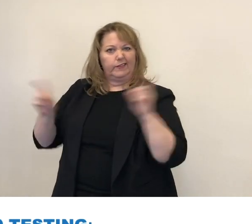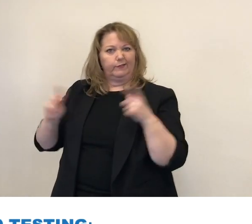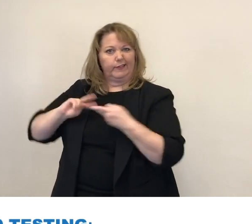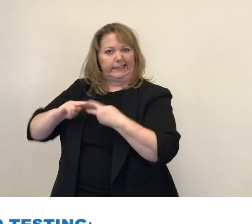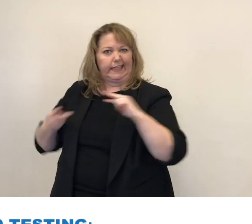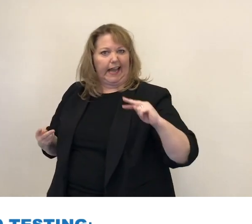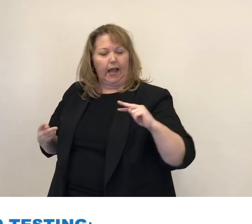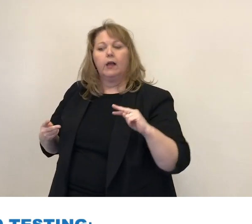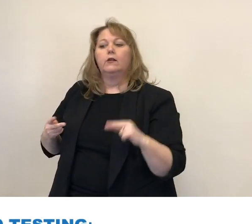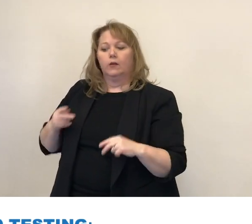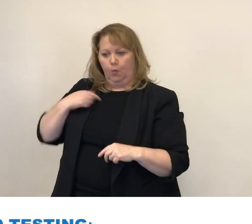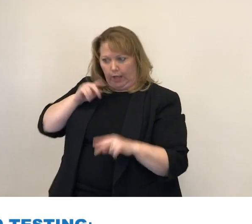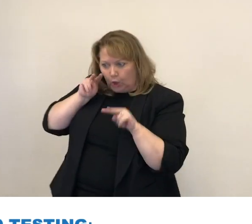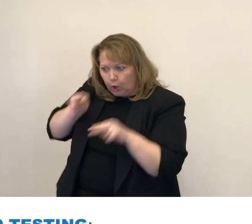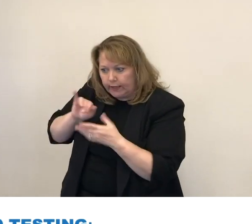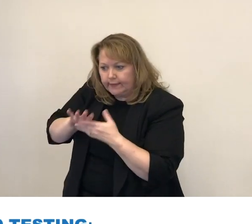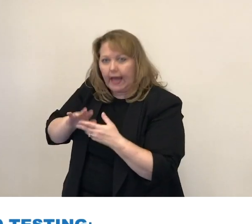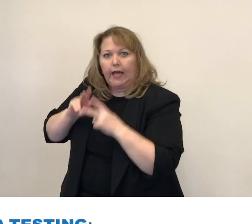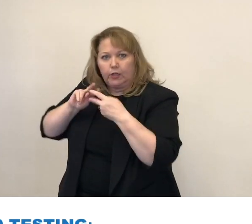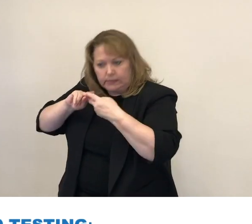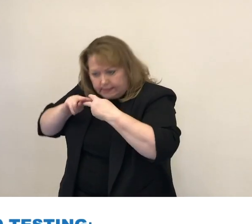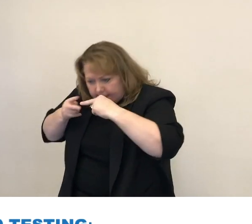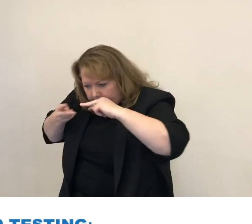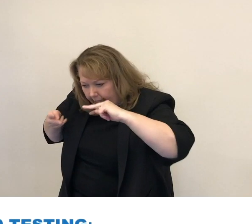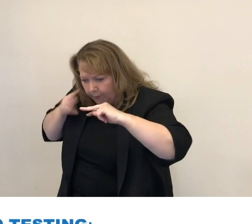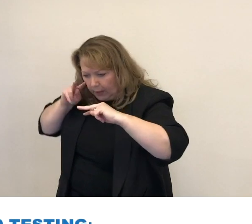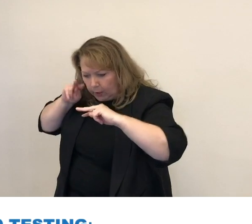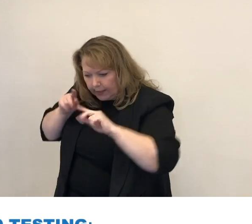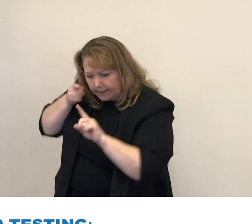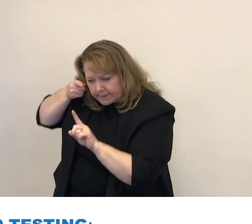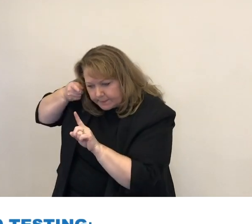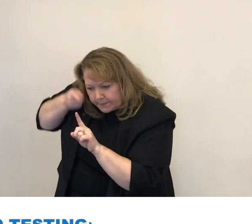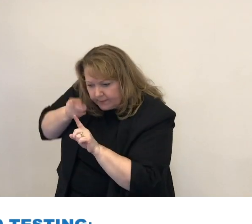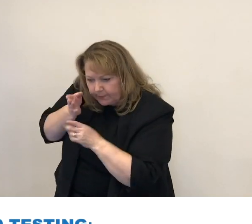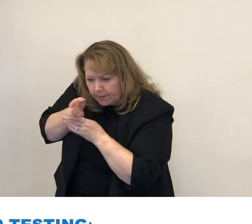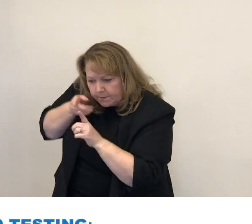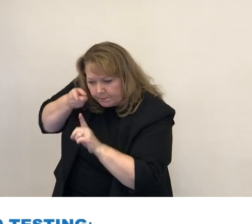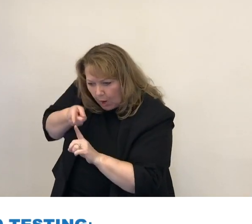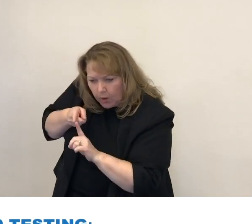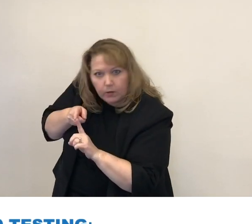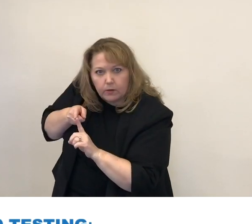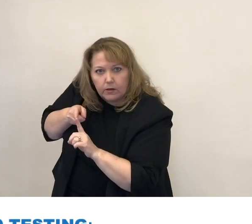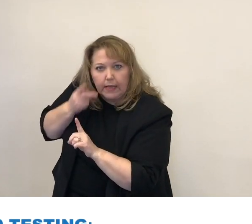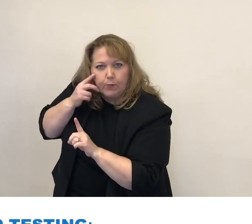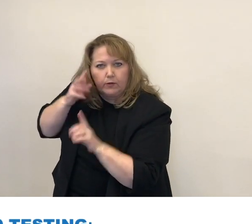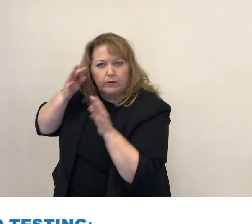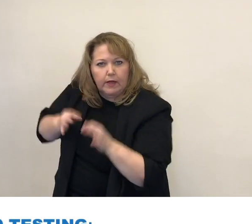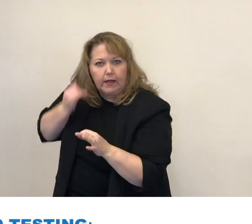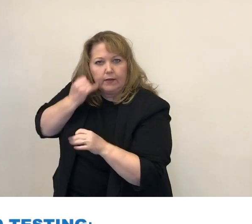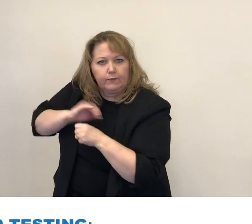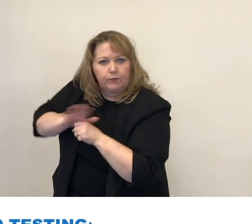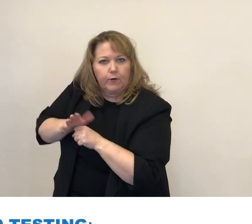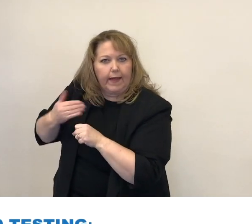can look at the most specific part of the virus. The next slide.